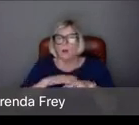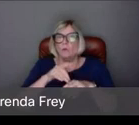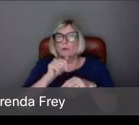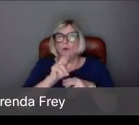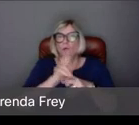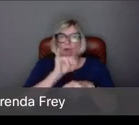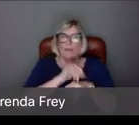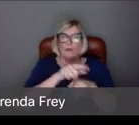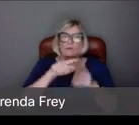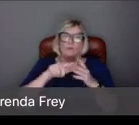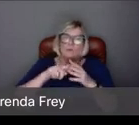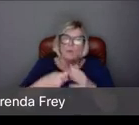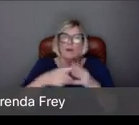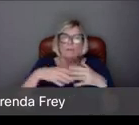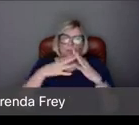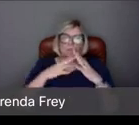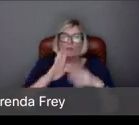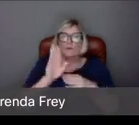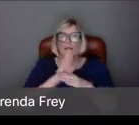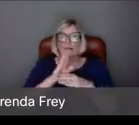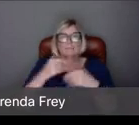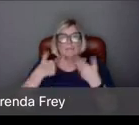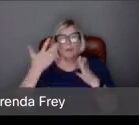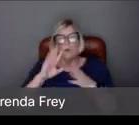So I don't know the numbers on startup loans.